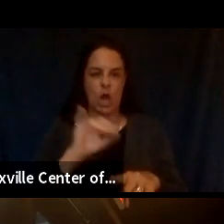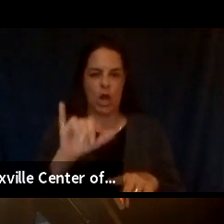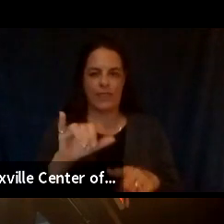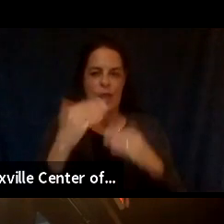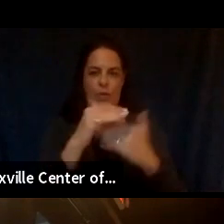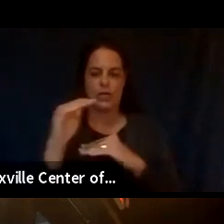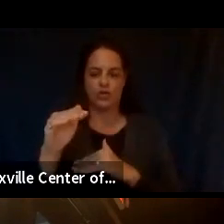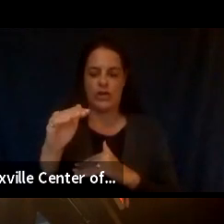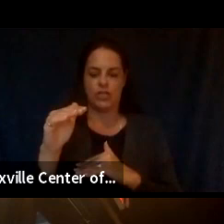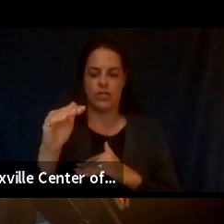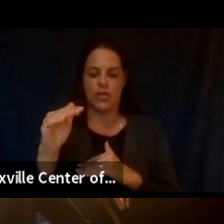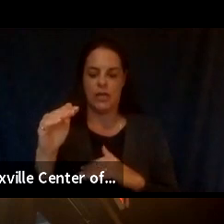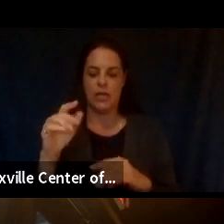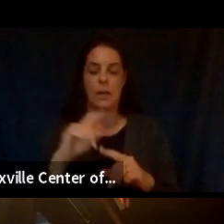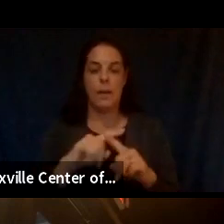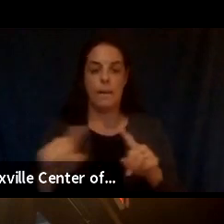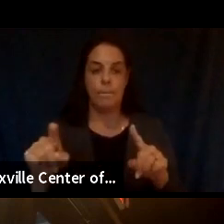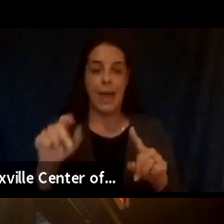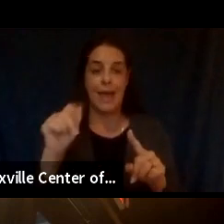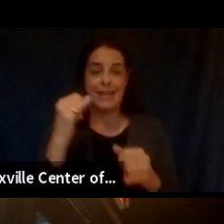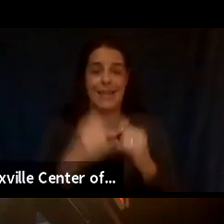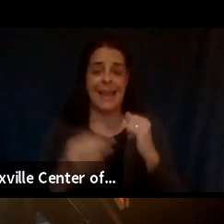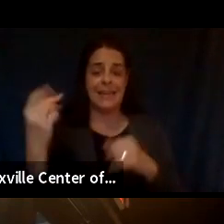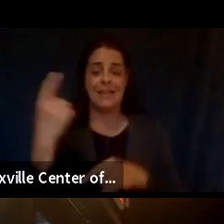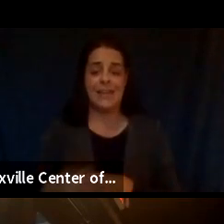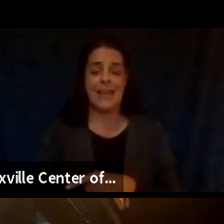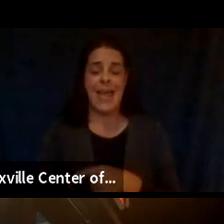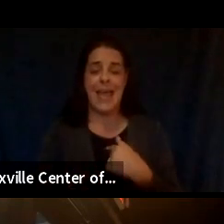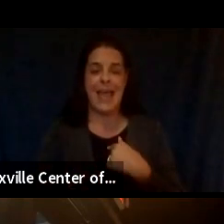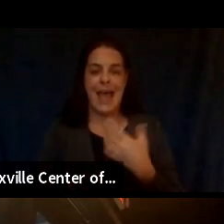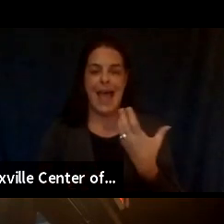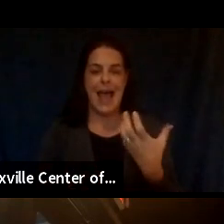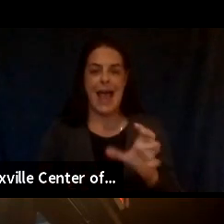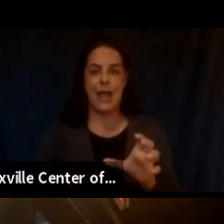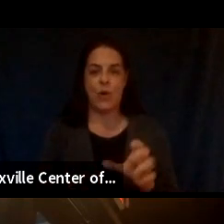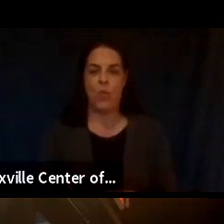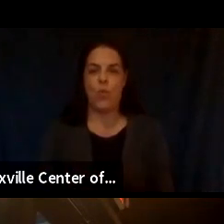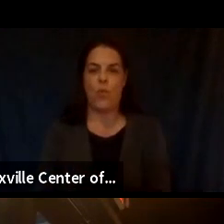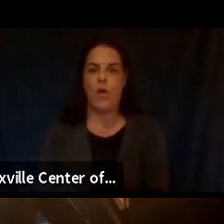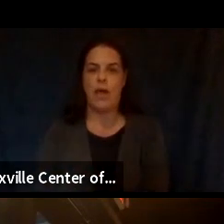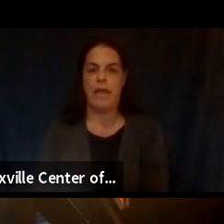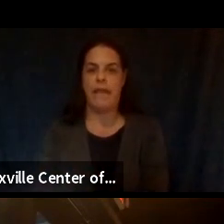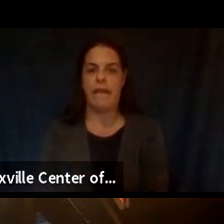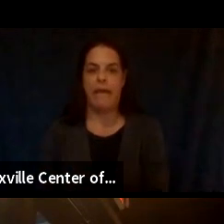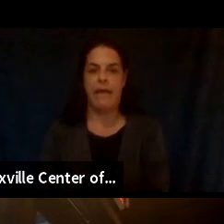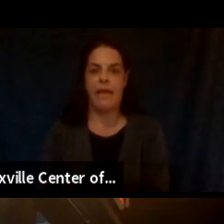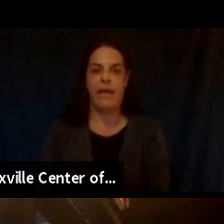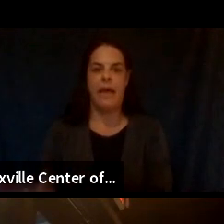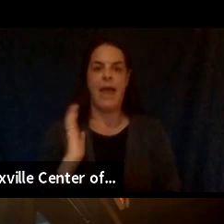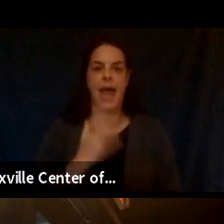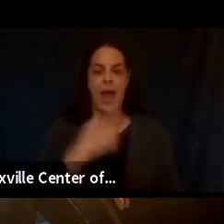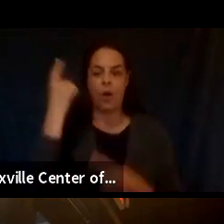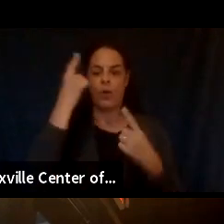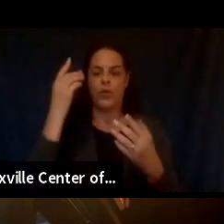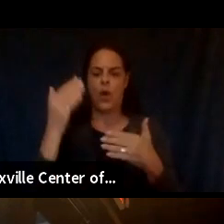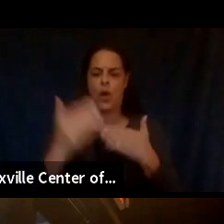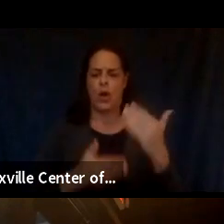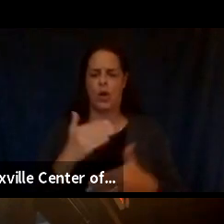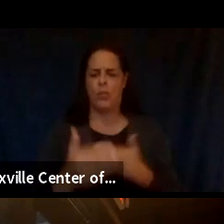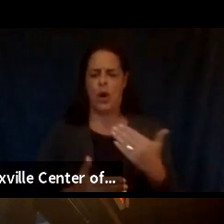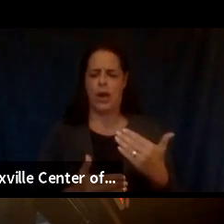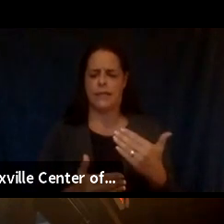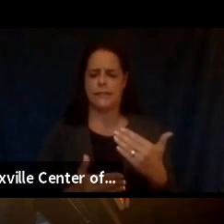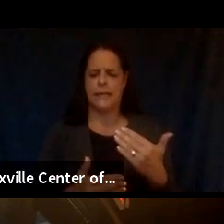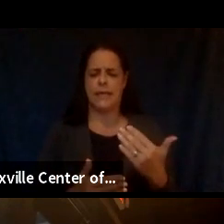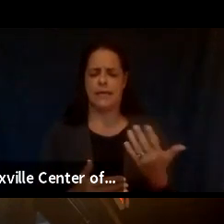kept in mind. But at the end of the day, though, I don't want our thought process. I mean, this is from a public health standpoint.